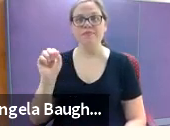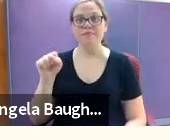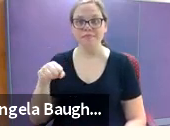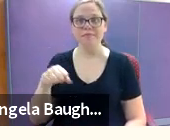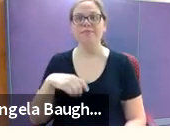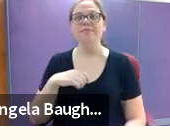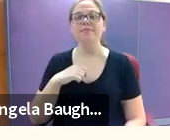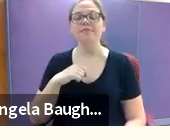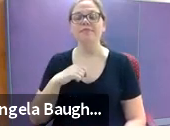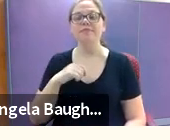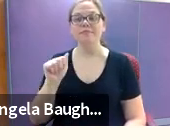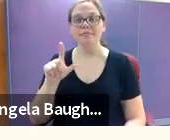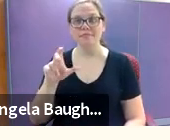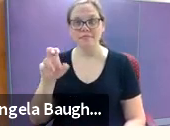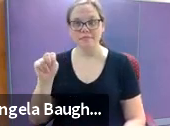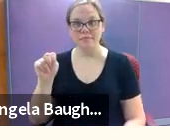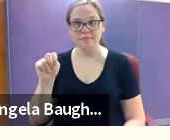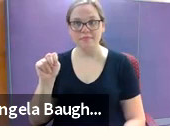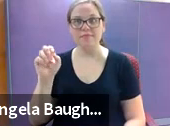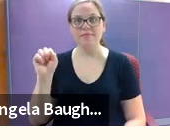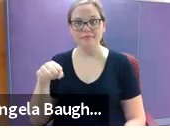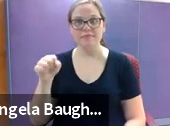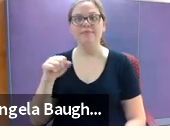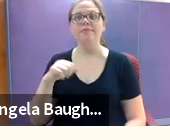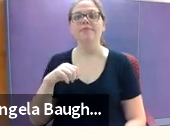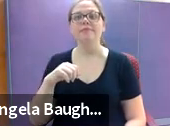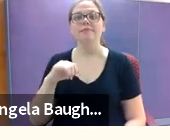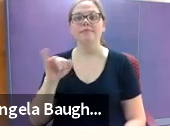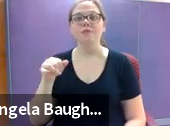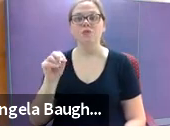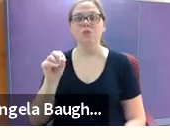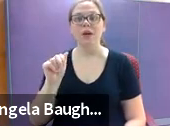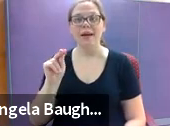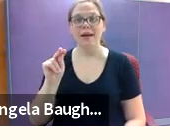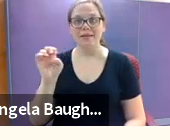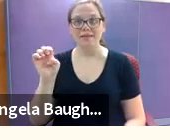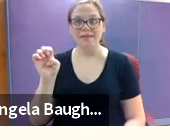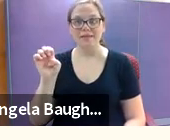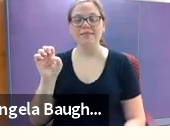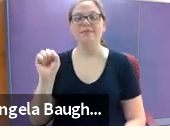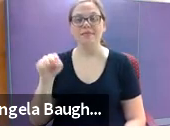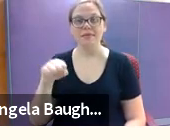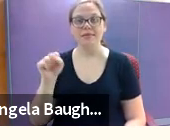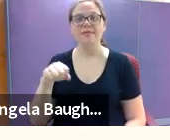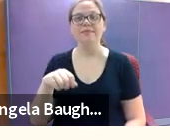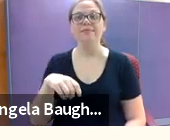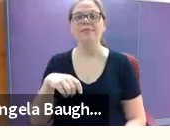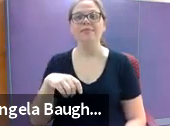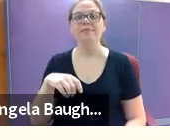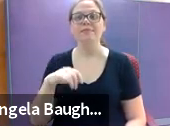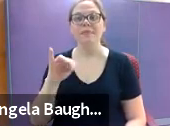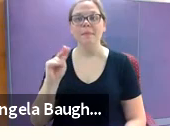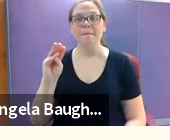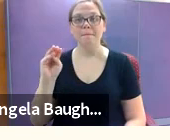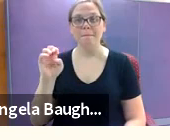Yay. Alan Hargraves, Yay. Joanne Aceto, Yes. Megan